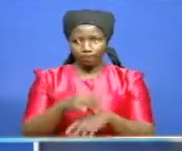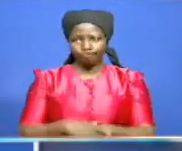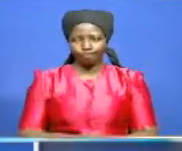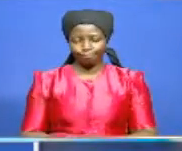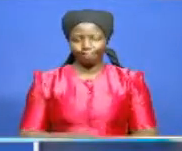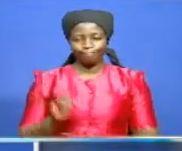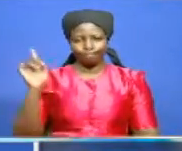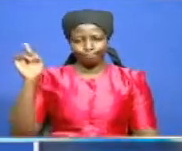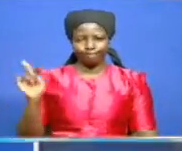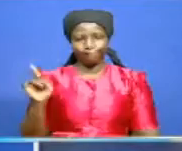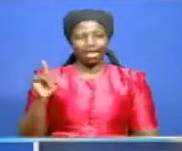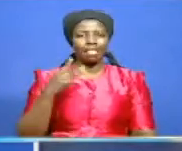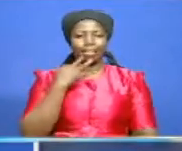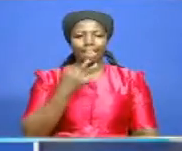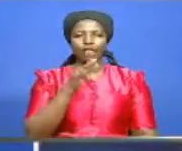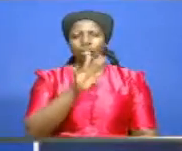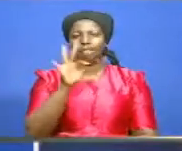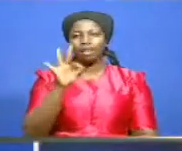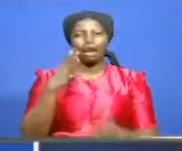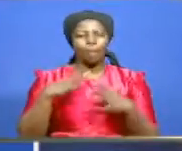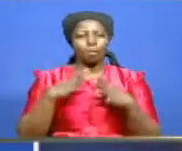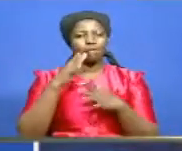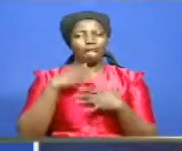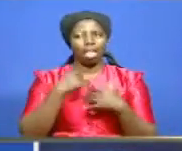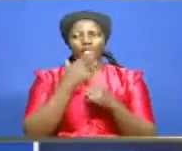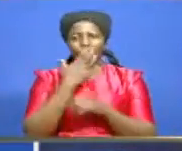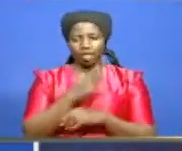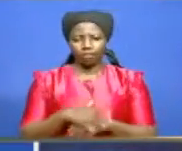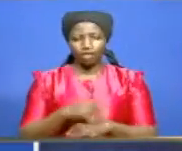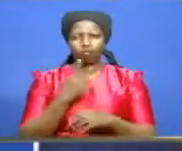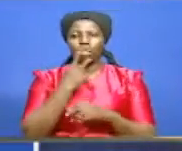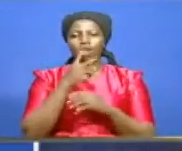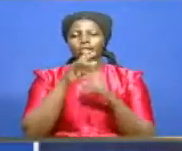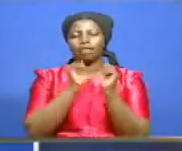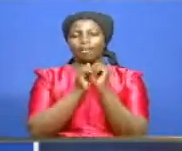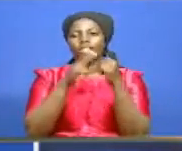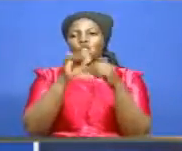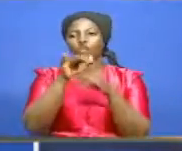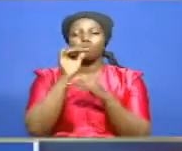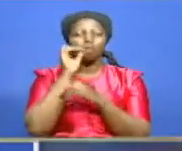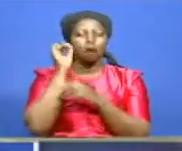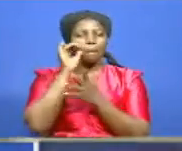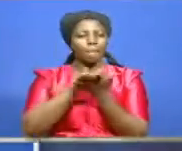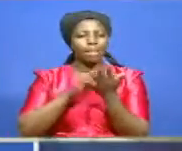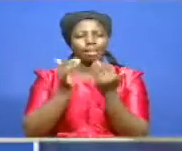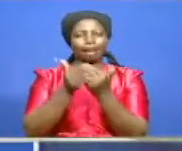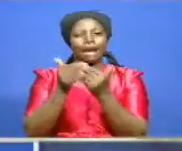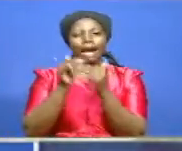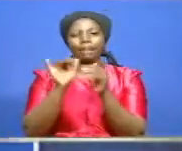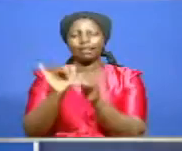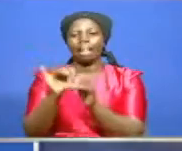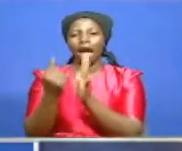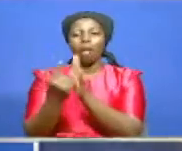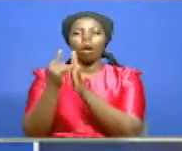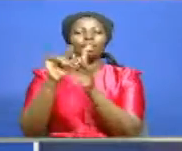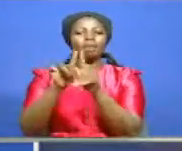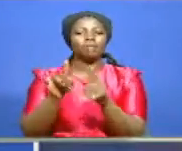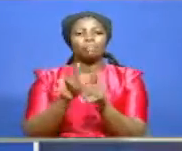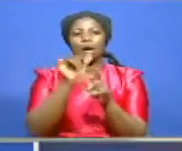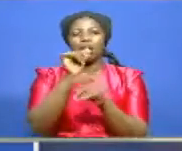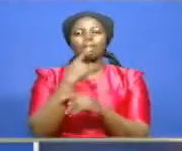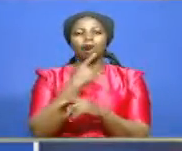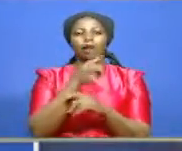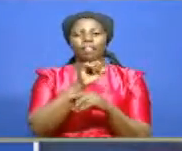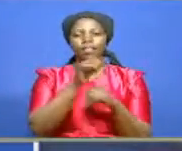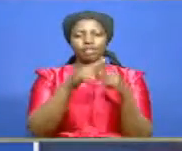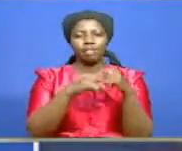343 people have recovered from the disease, 217 from home-based care and isolation, while 126 from various health